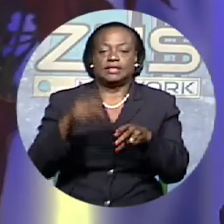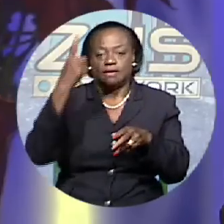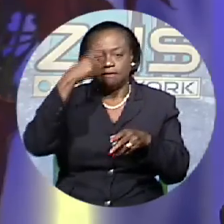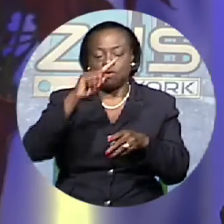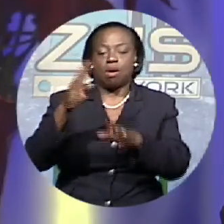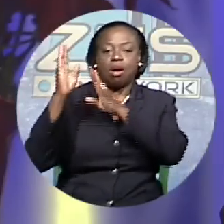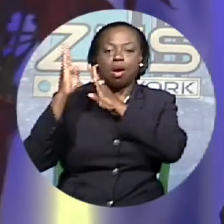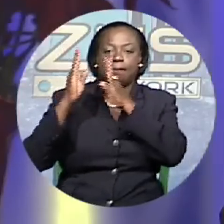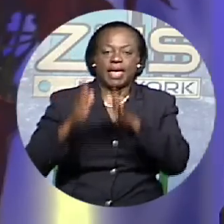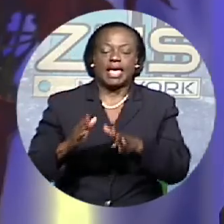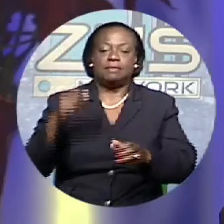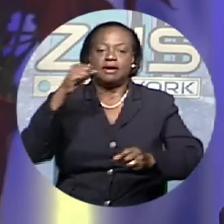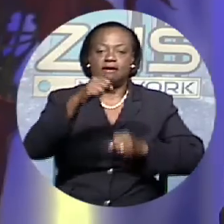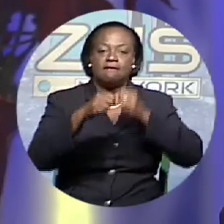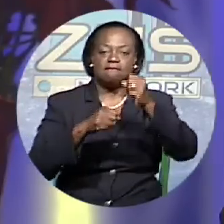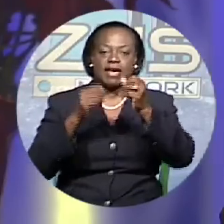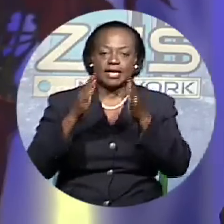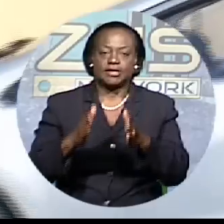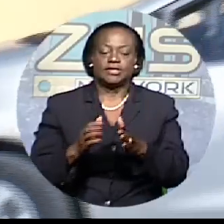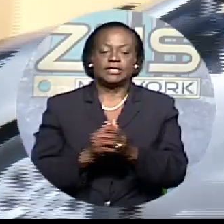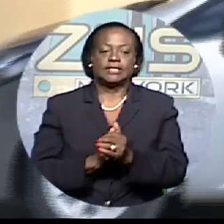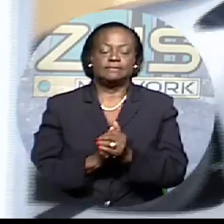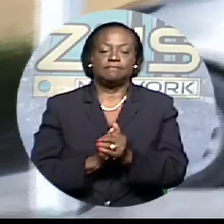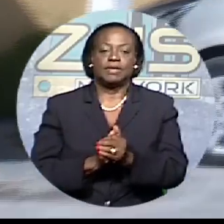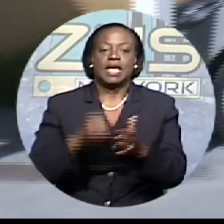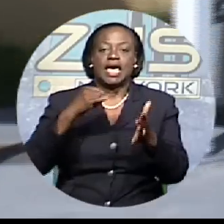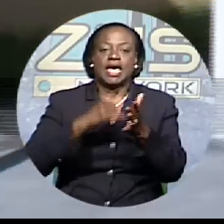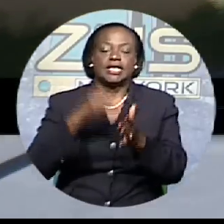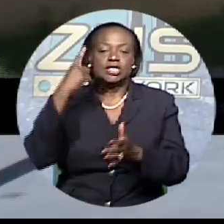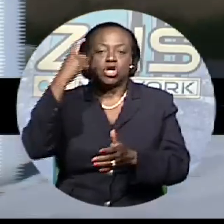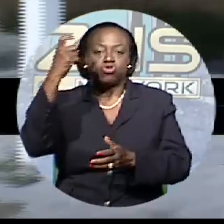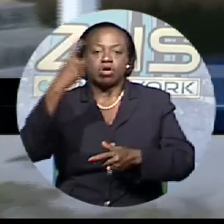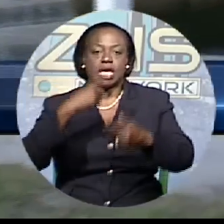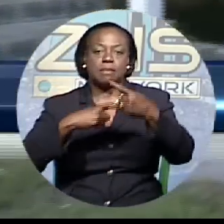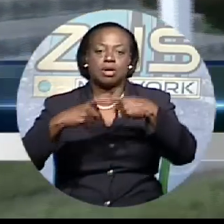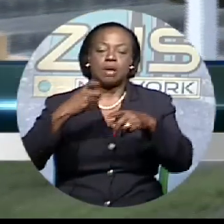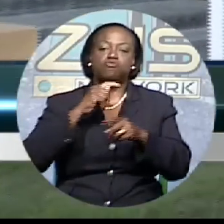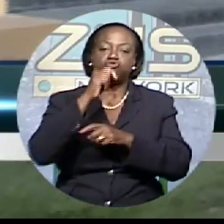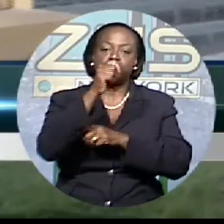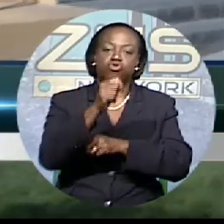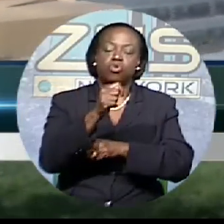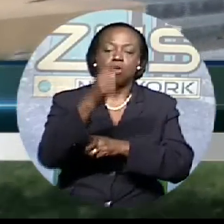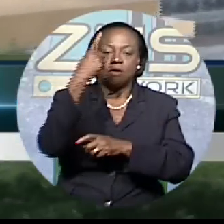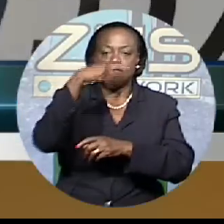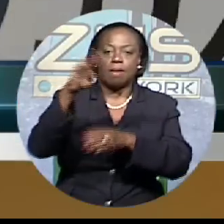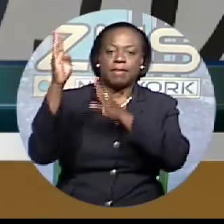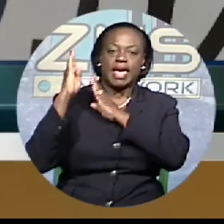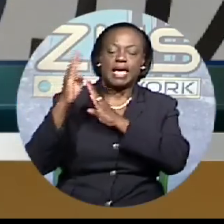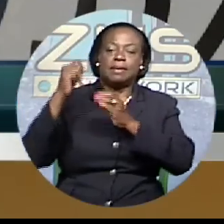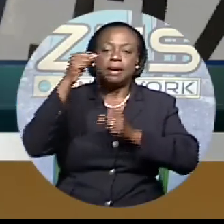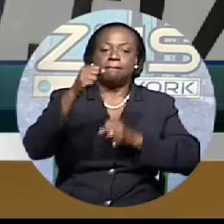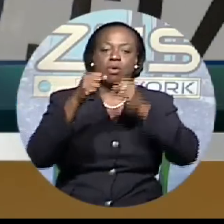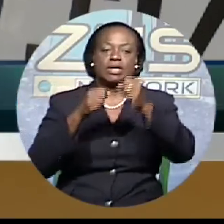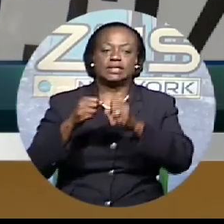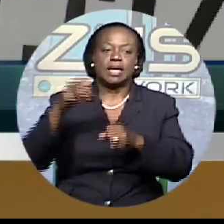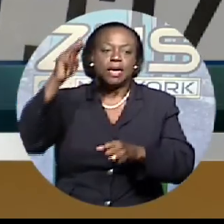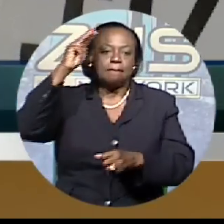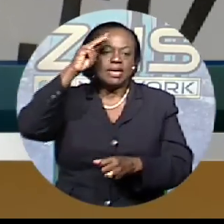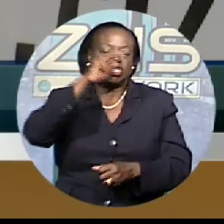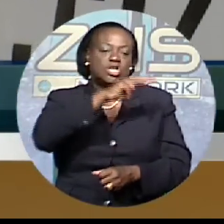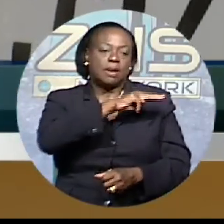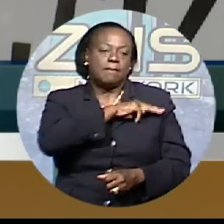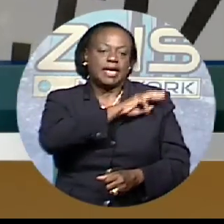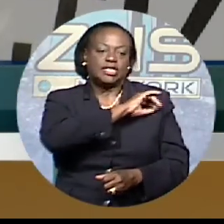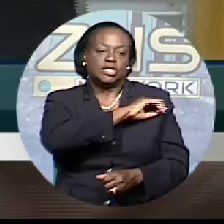story tonight from Kelsey Johnson. It's a dream come true for Bahamian boxer Misha Major Payne, the opening of a local